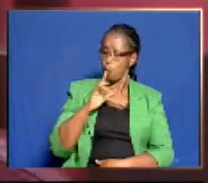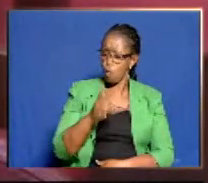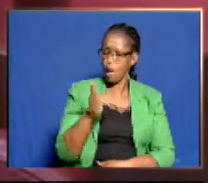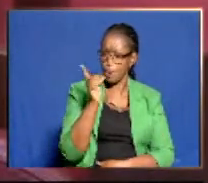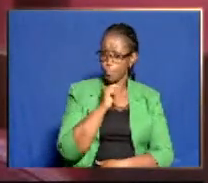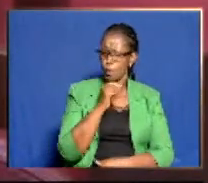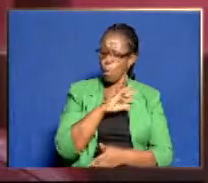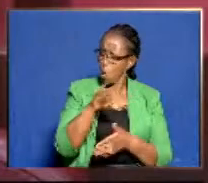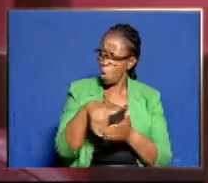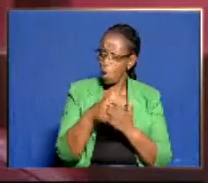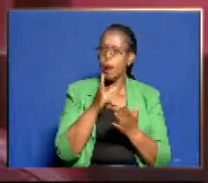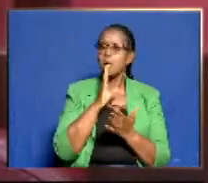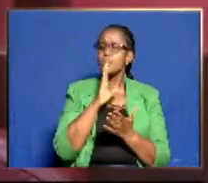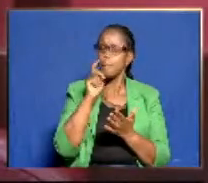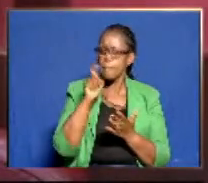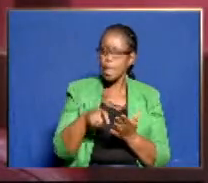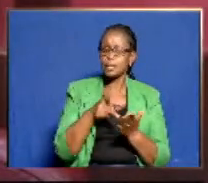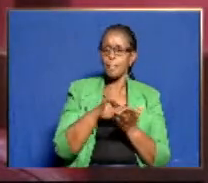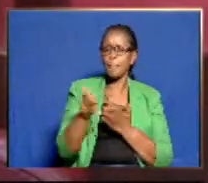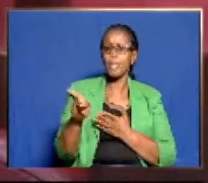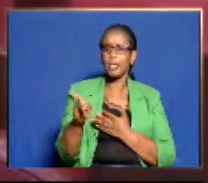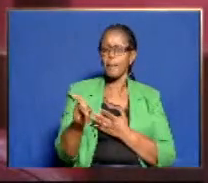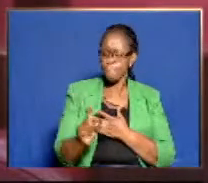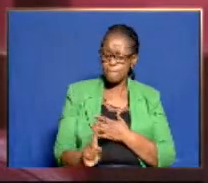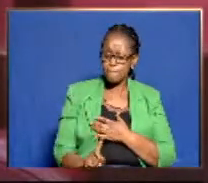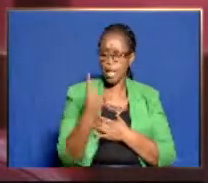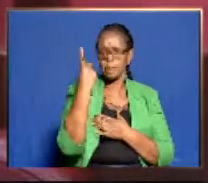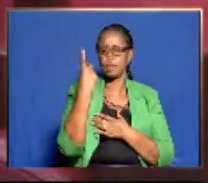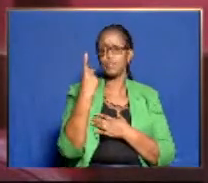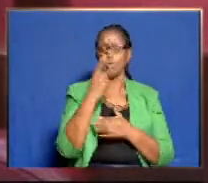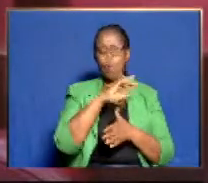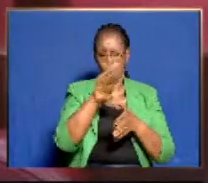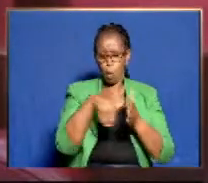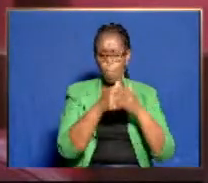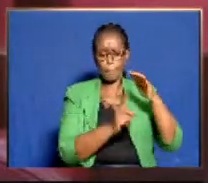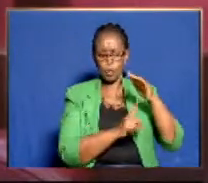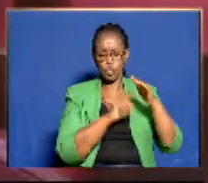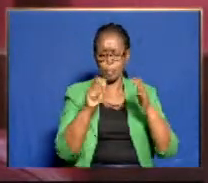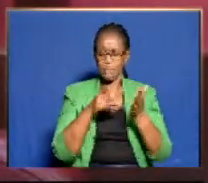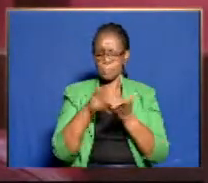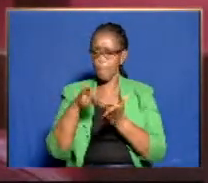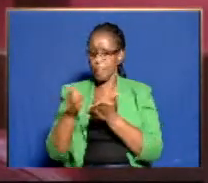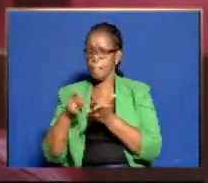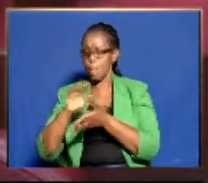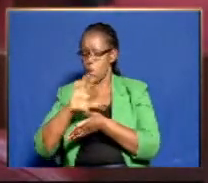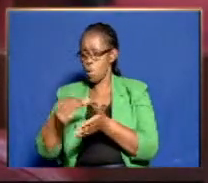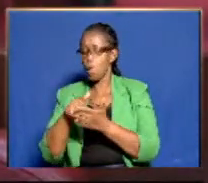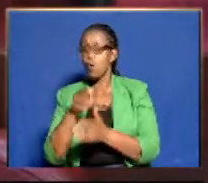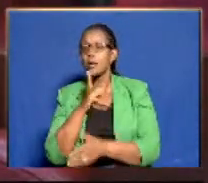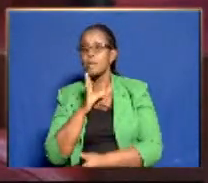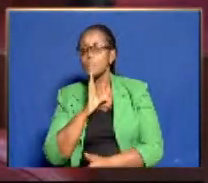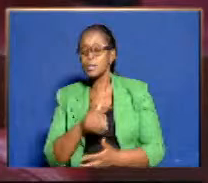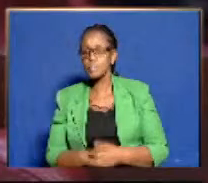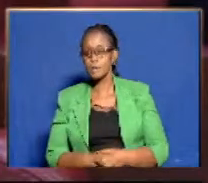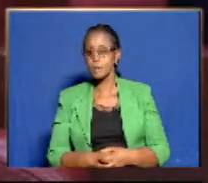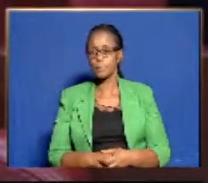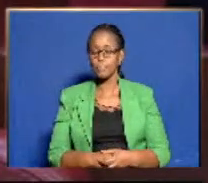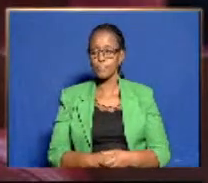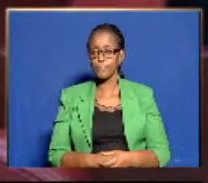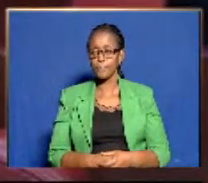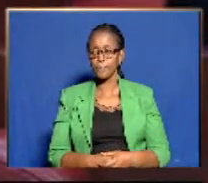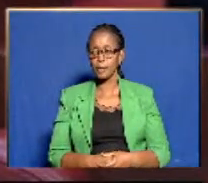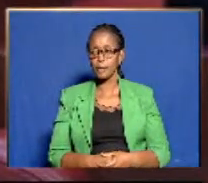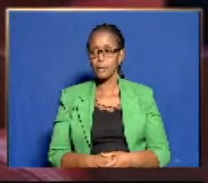to be paid as a first charge by all ministries. Honorable Speaker, these item